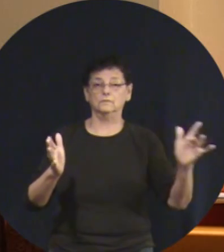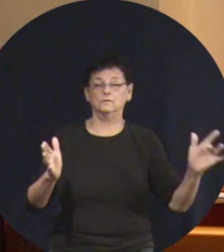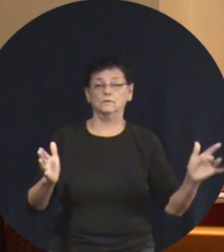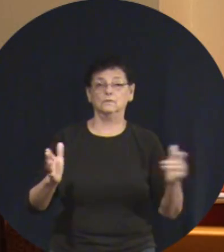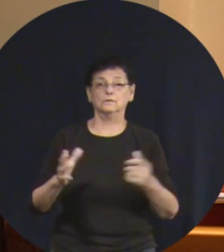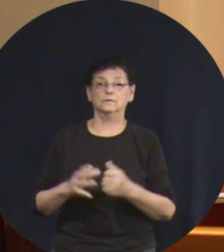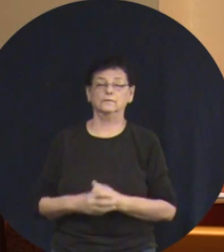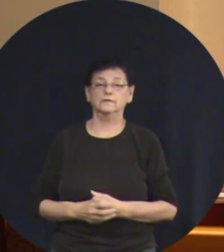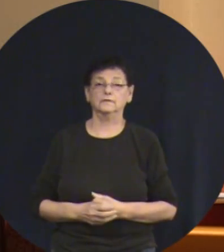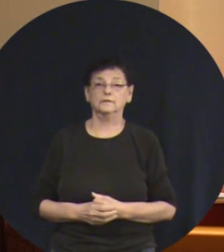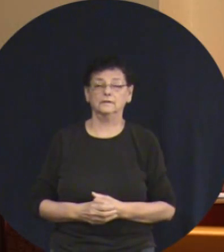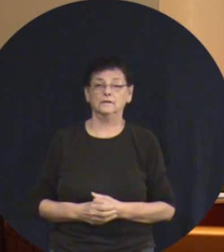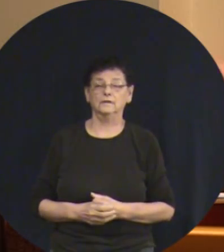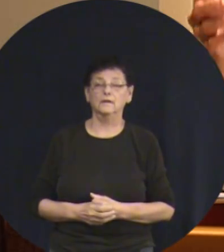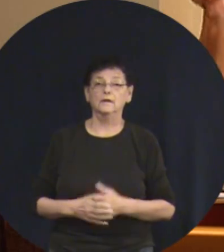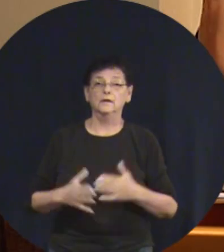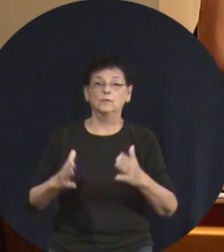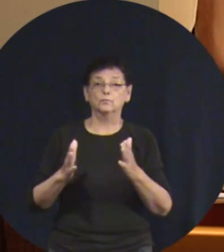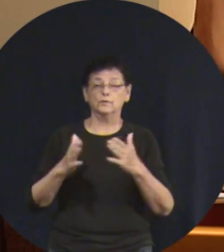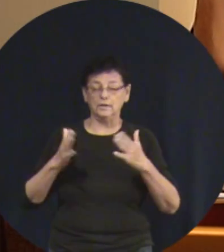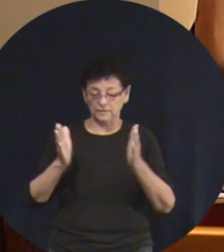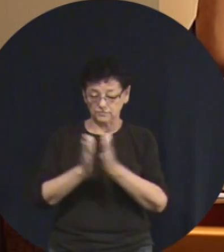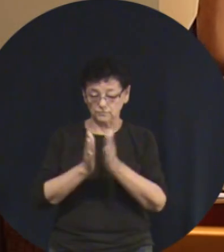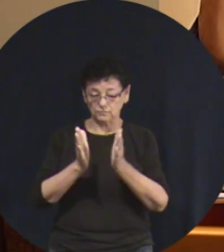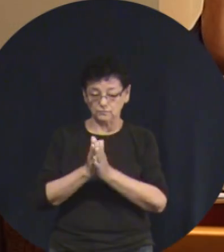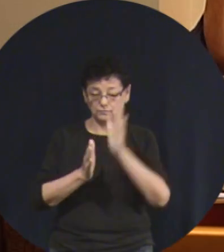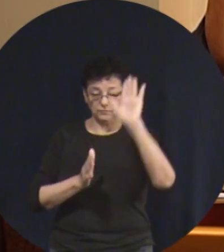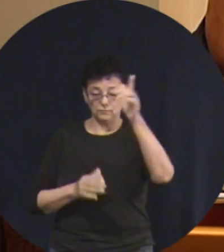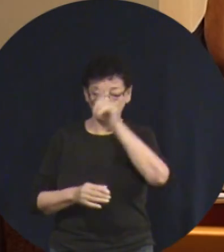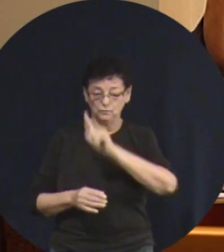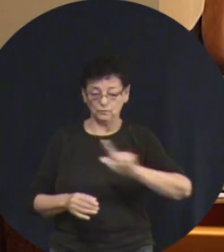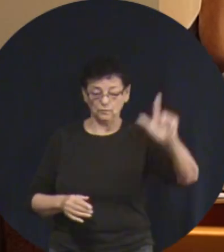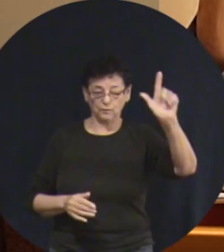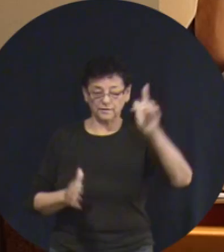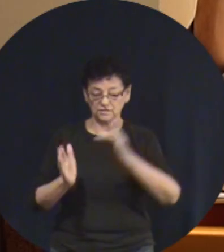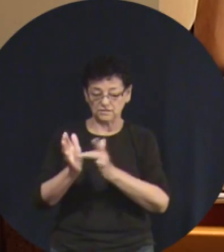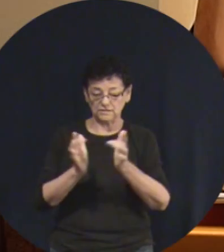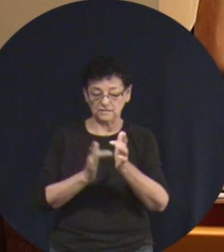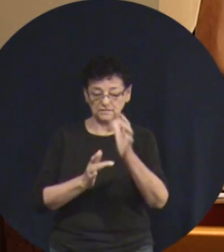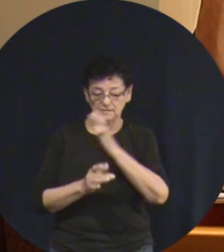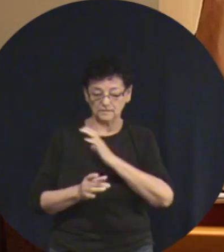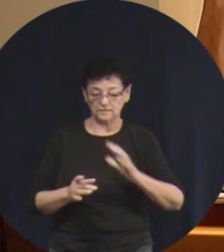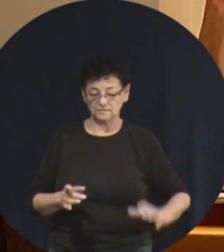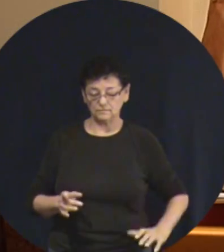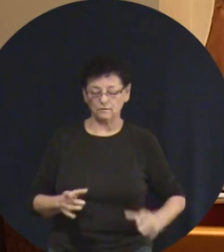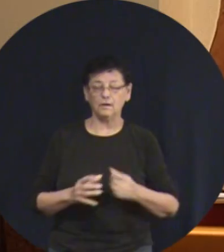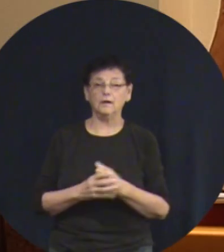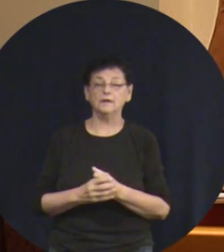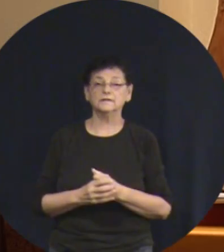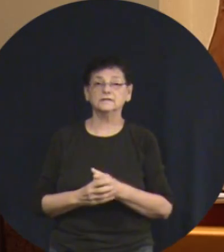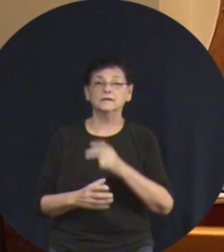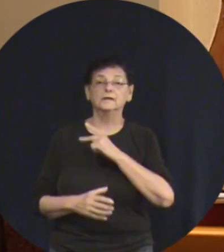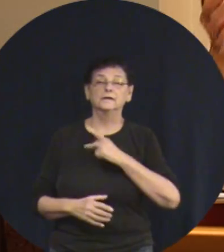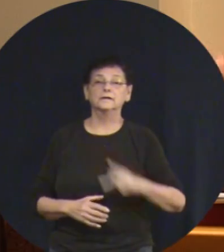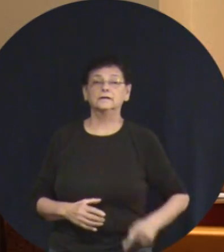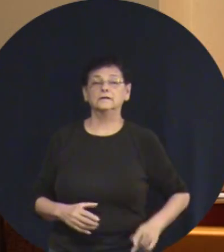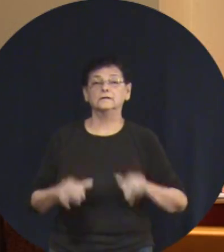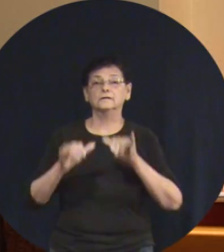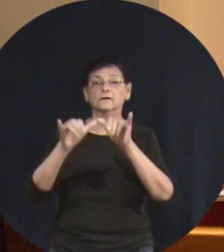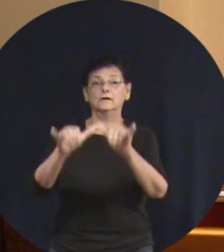endless glory. Praise to you, Lord Jesus